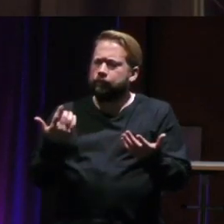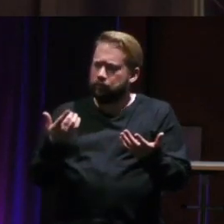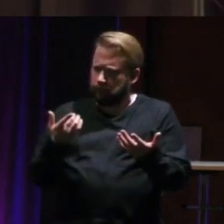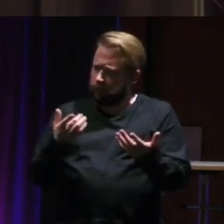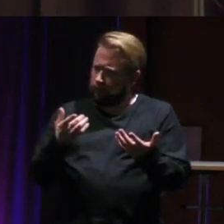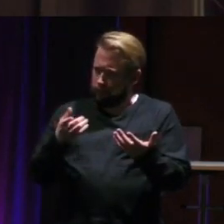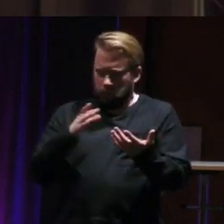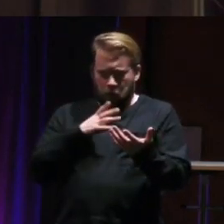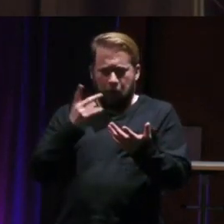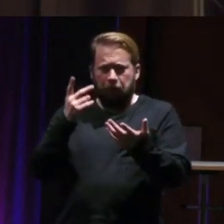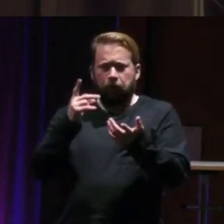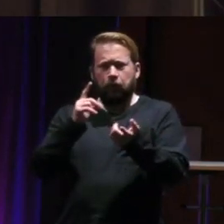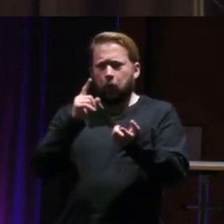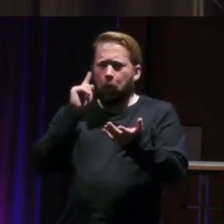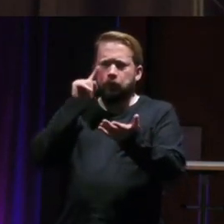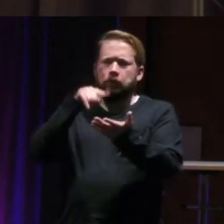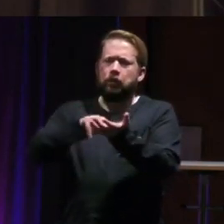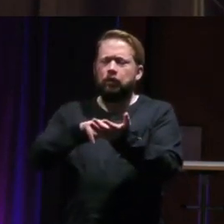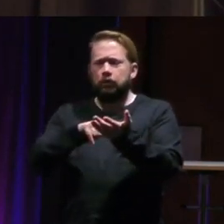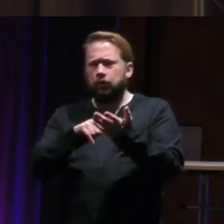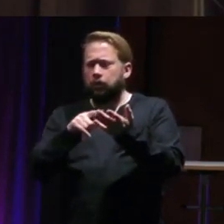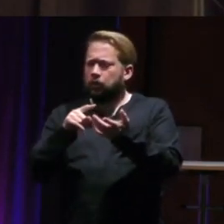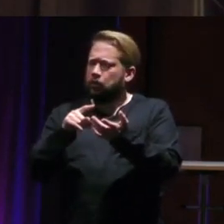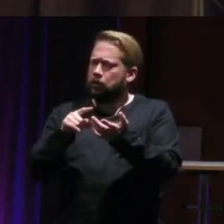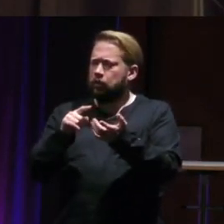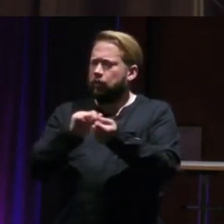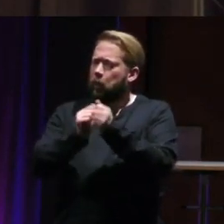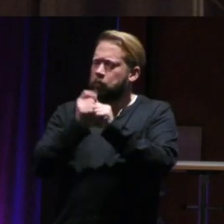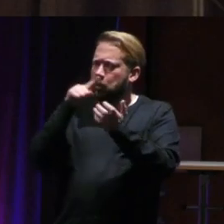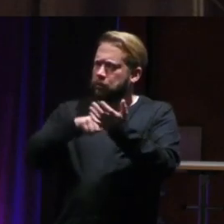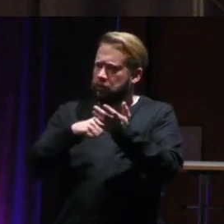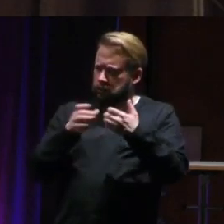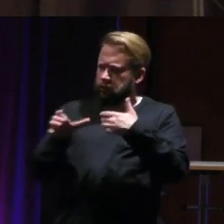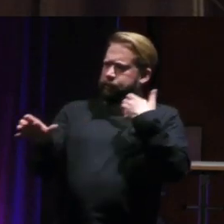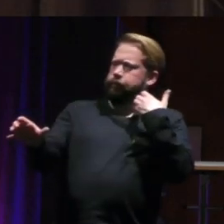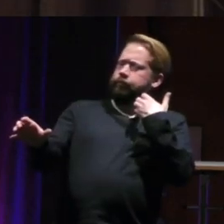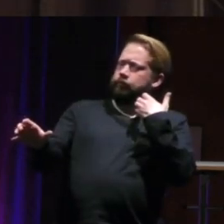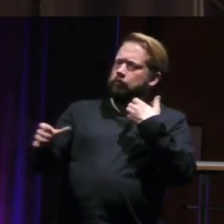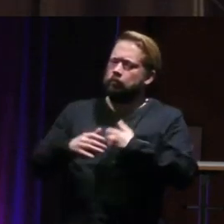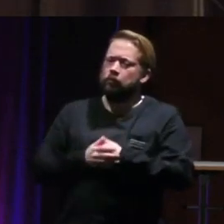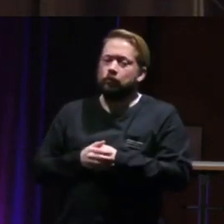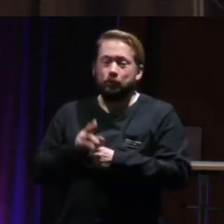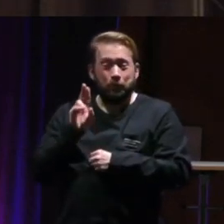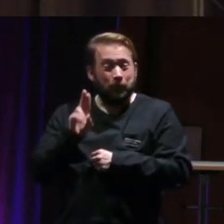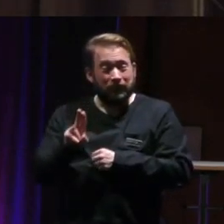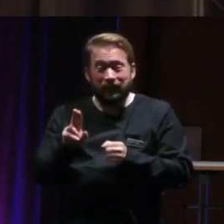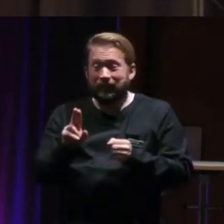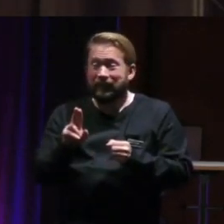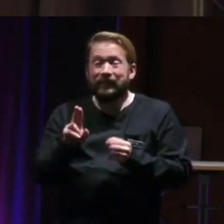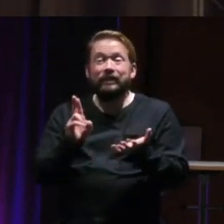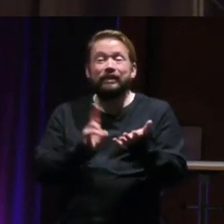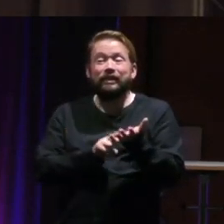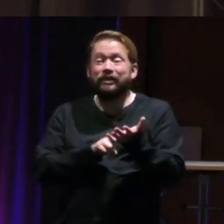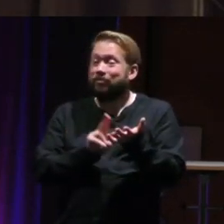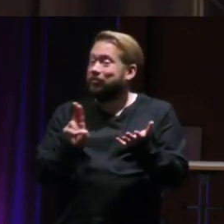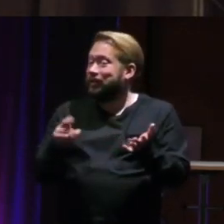they cannot accept the band. But that's not the real point. The point is